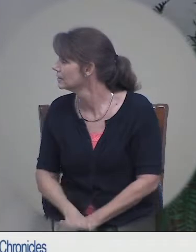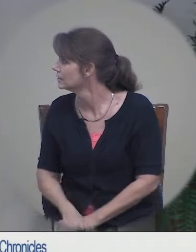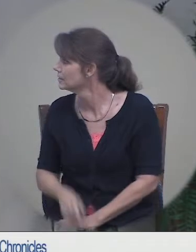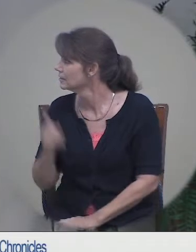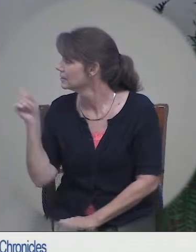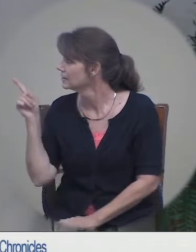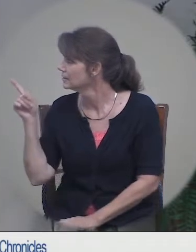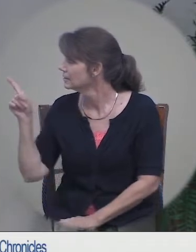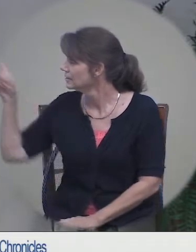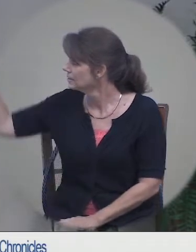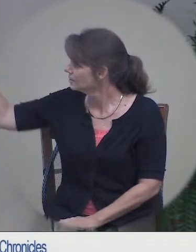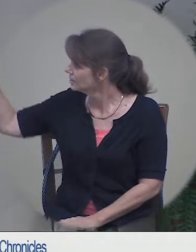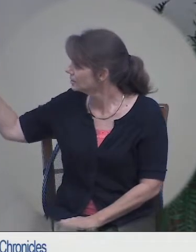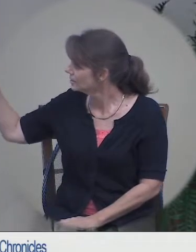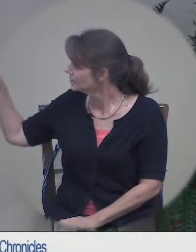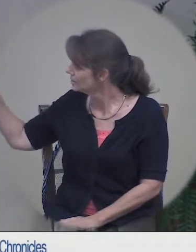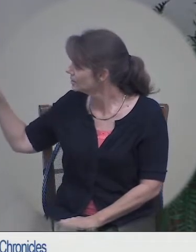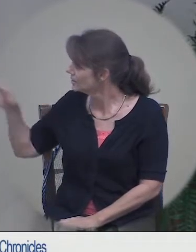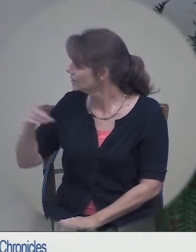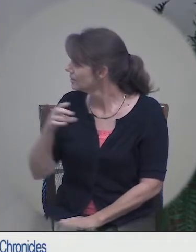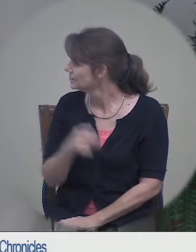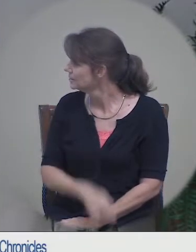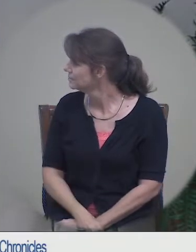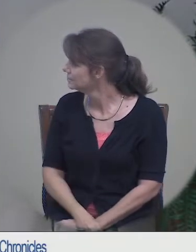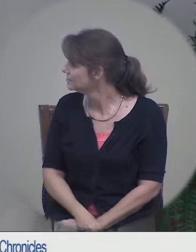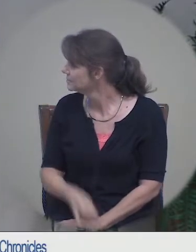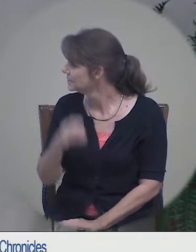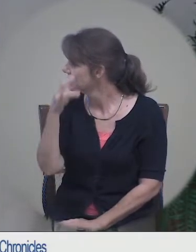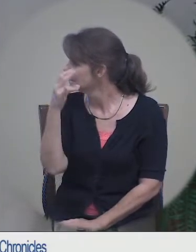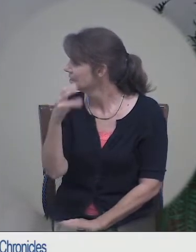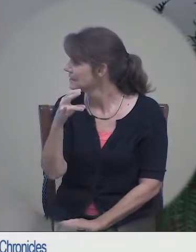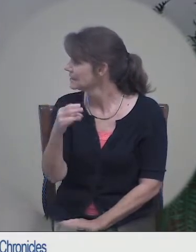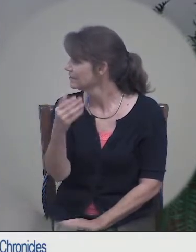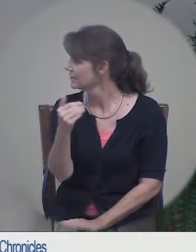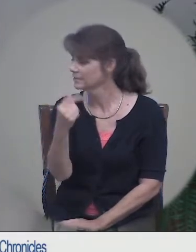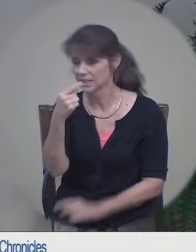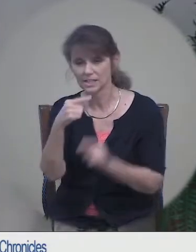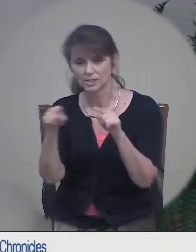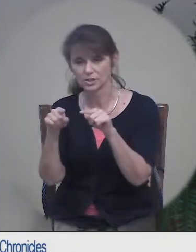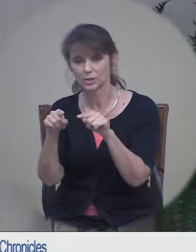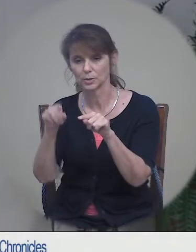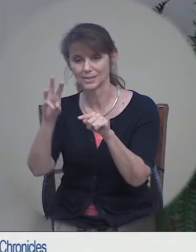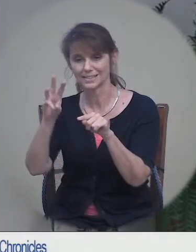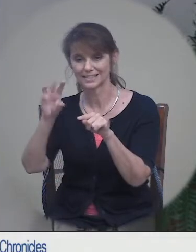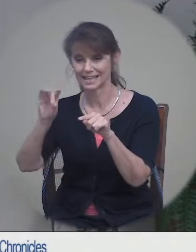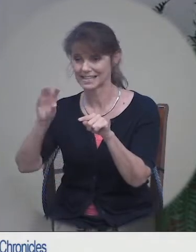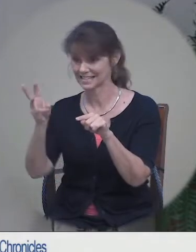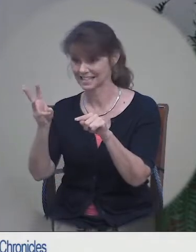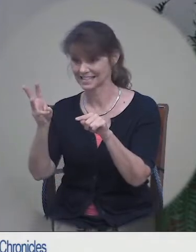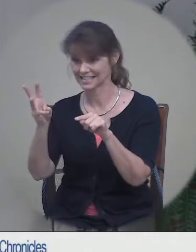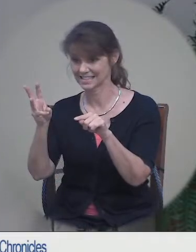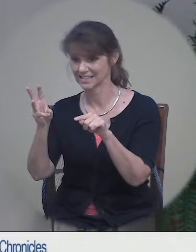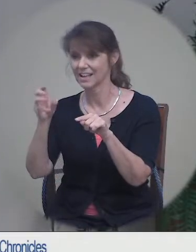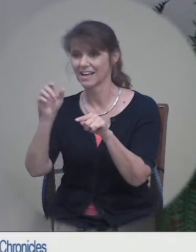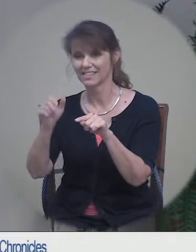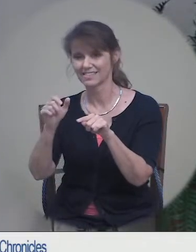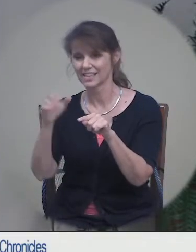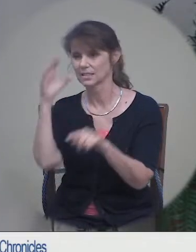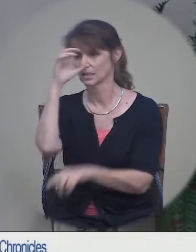dates, 715 to 686, okay? And I'm just going to tell you right up front, that's a pretty good